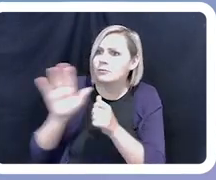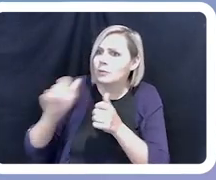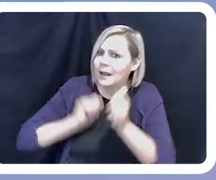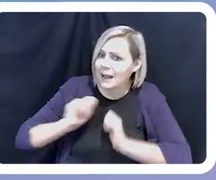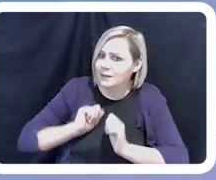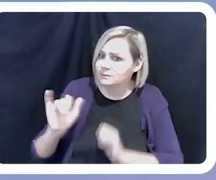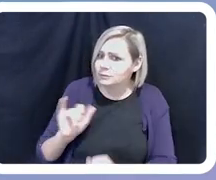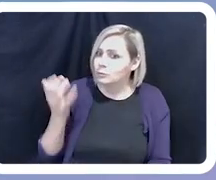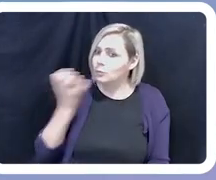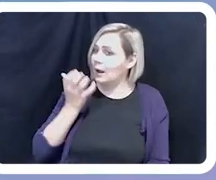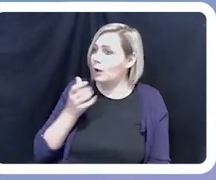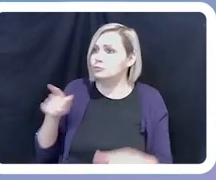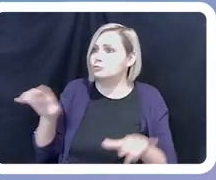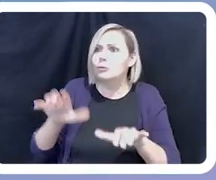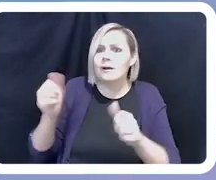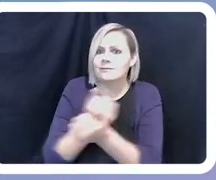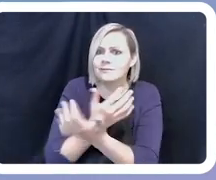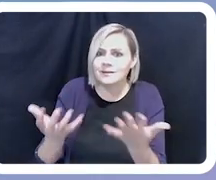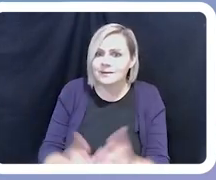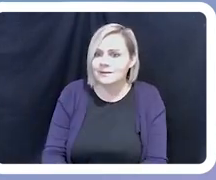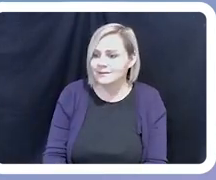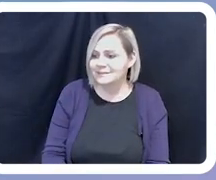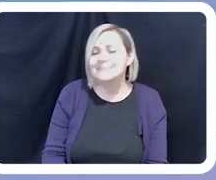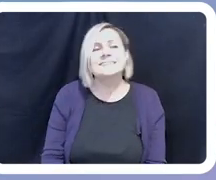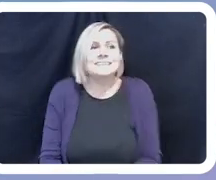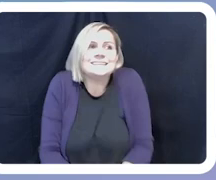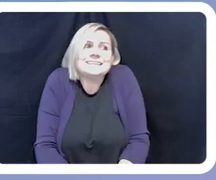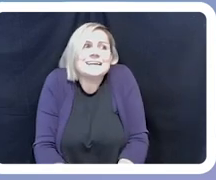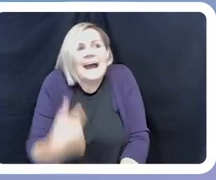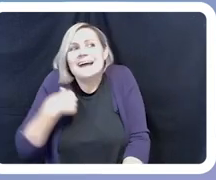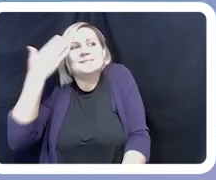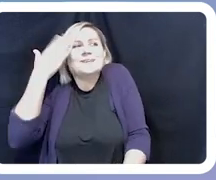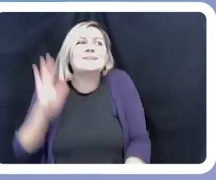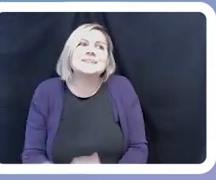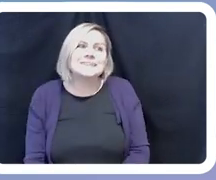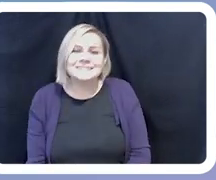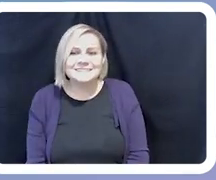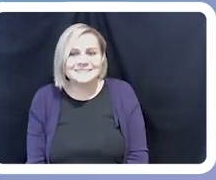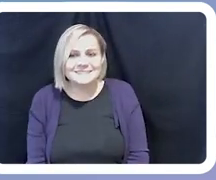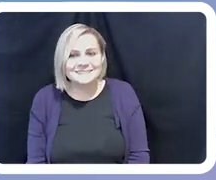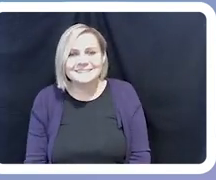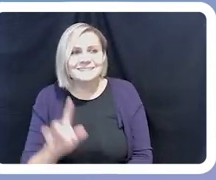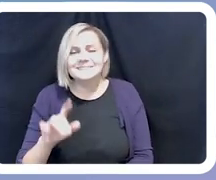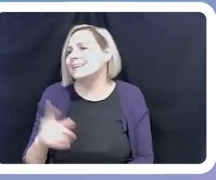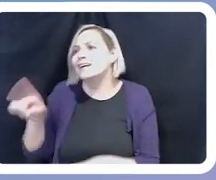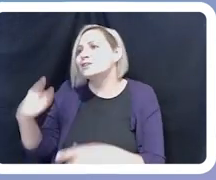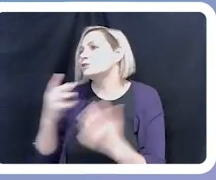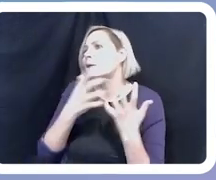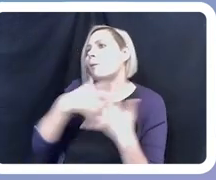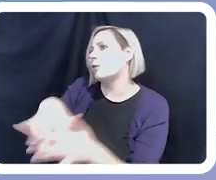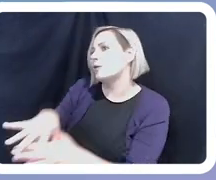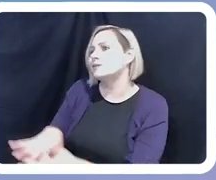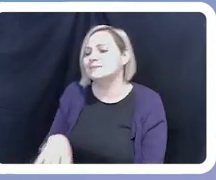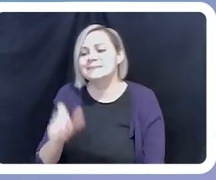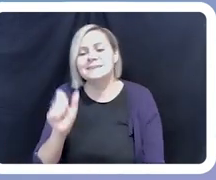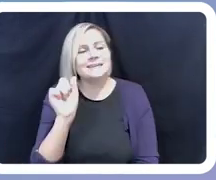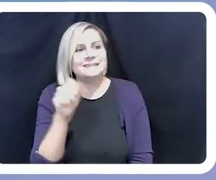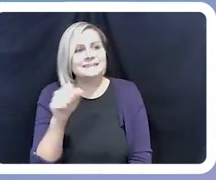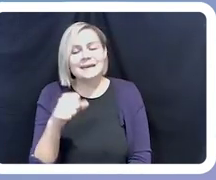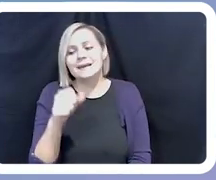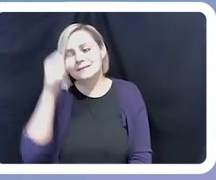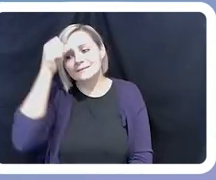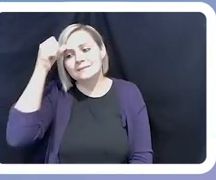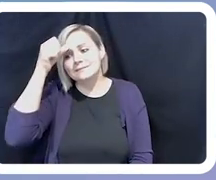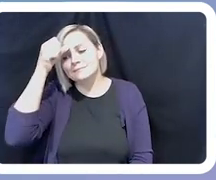your acting, too, to do it all? I actually don't know. You're like, it just works out. Yes,